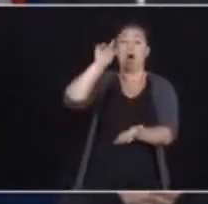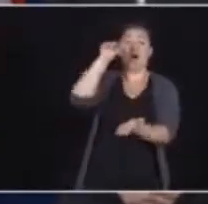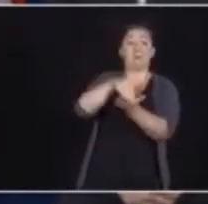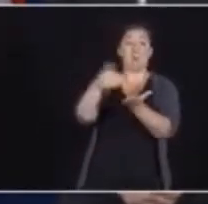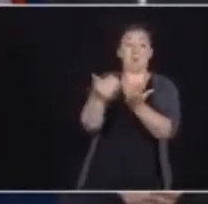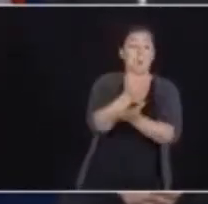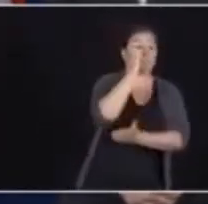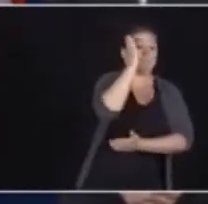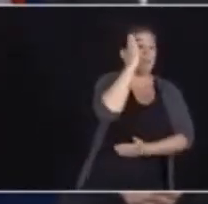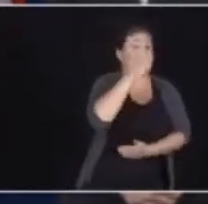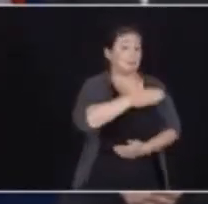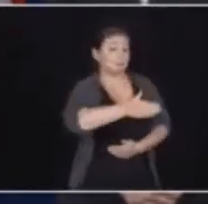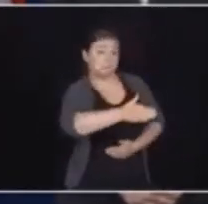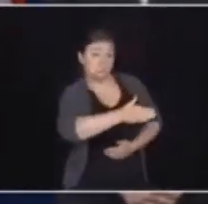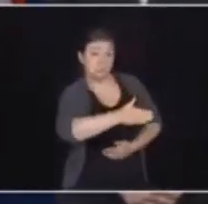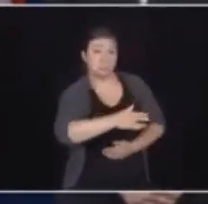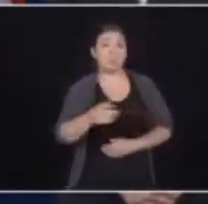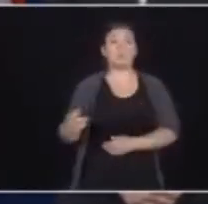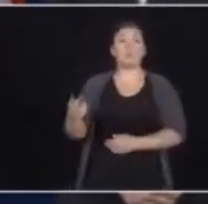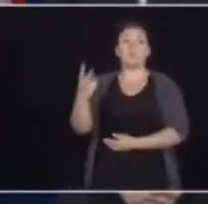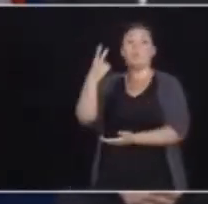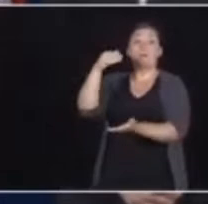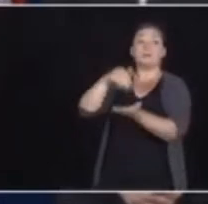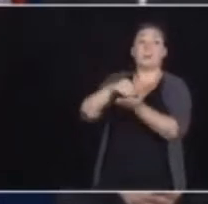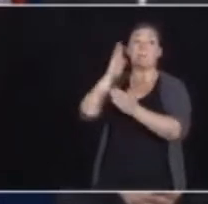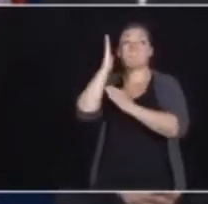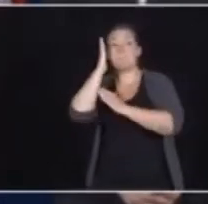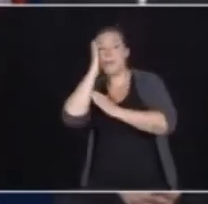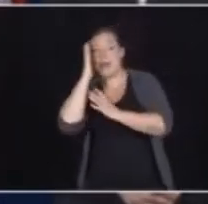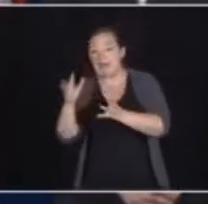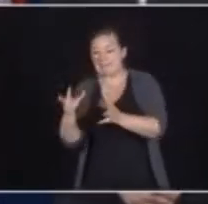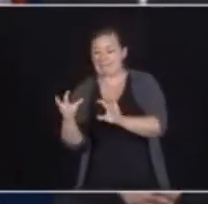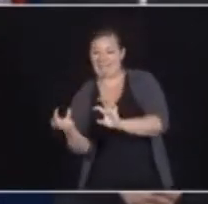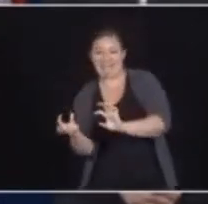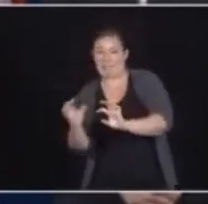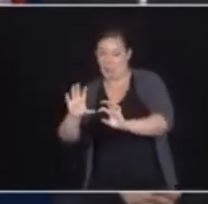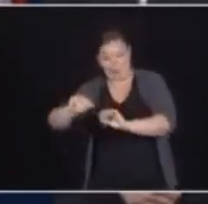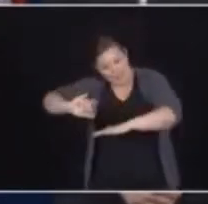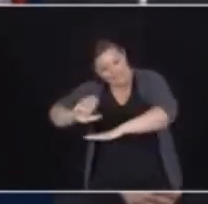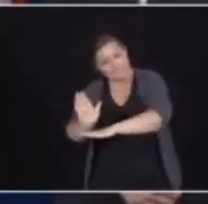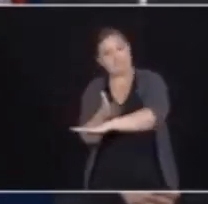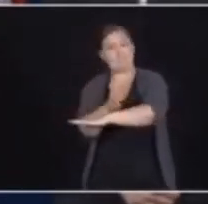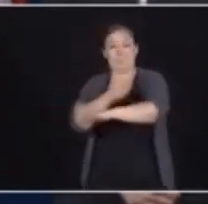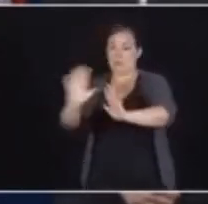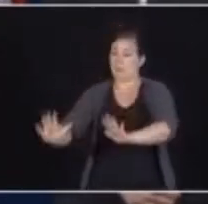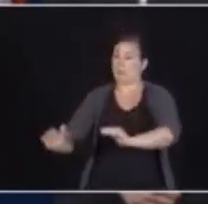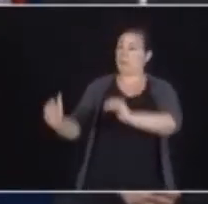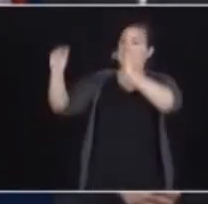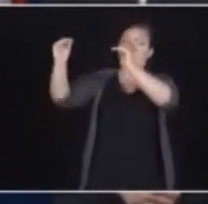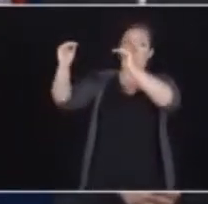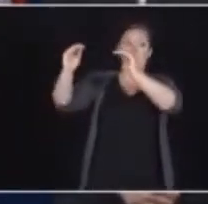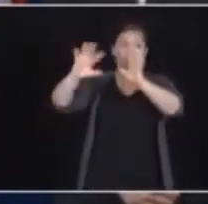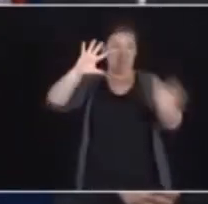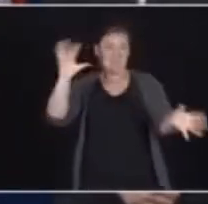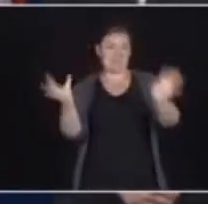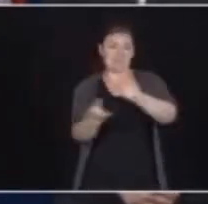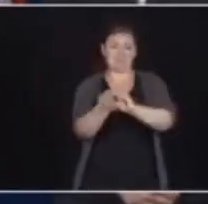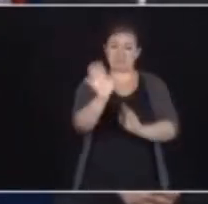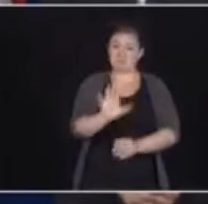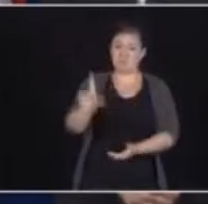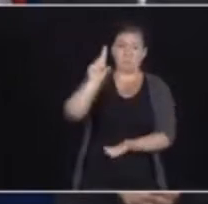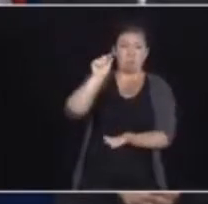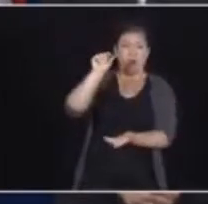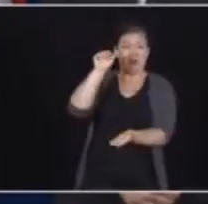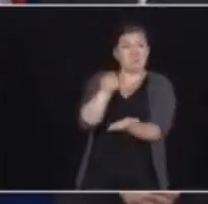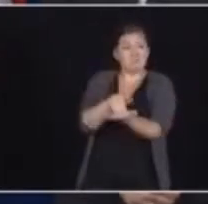beds and 12,000 redeveloped long-term care beds. These estimated 20,000 beds are the first step in a